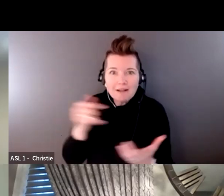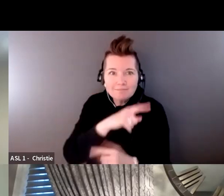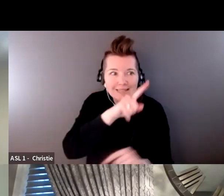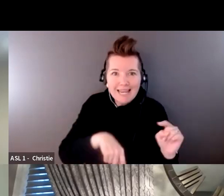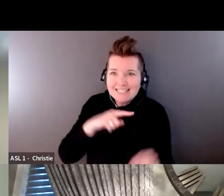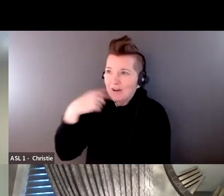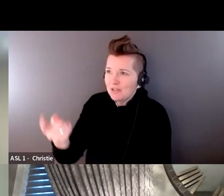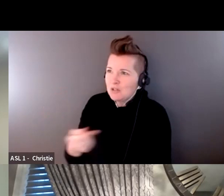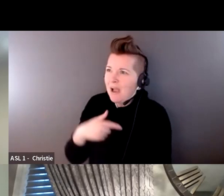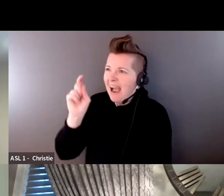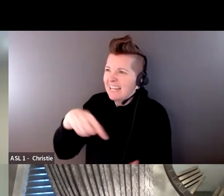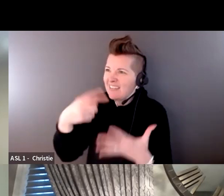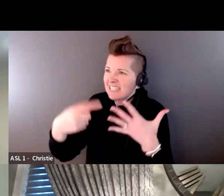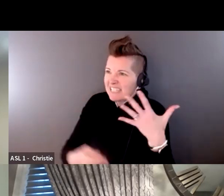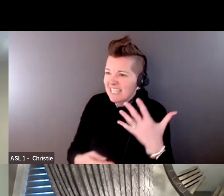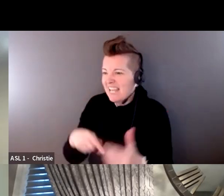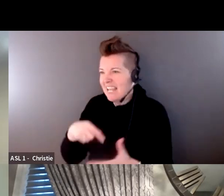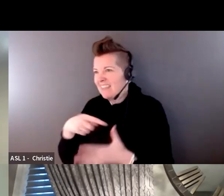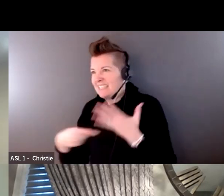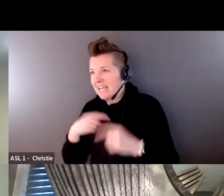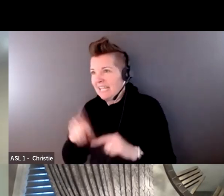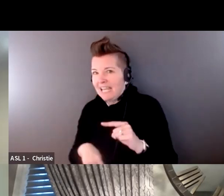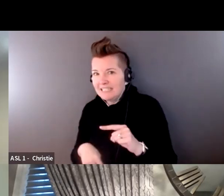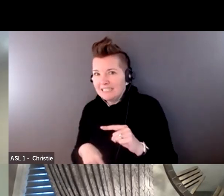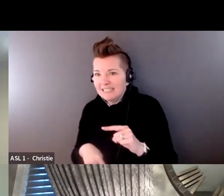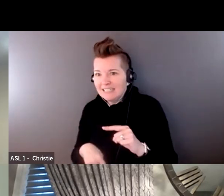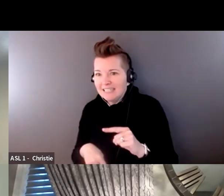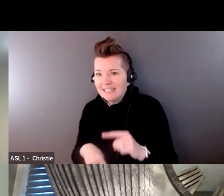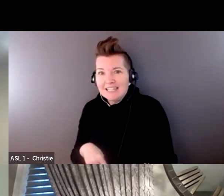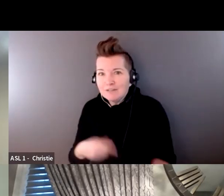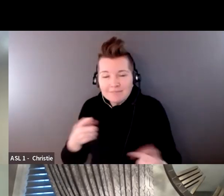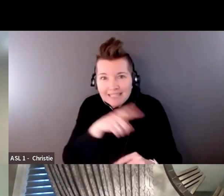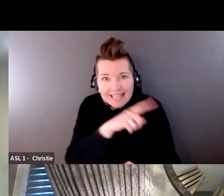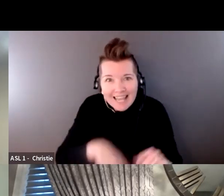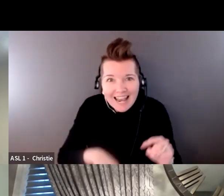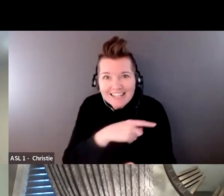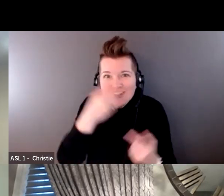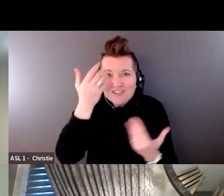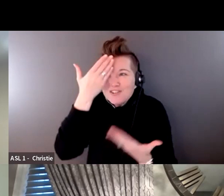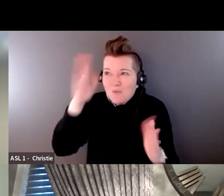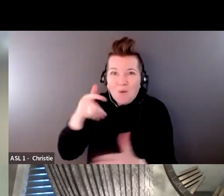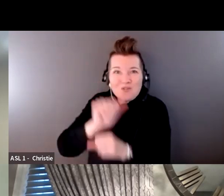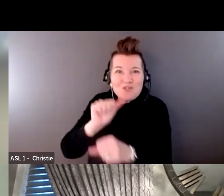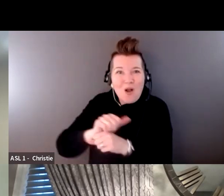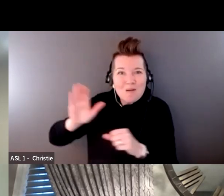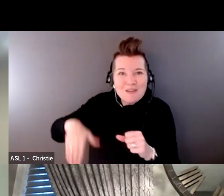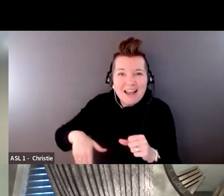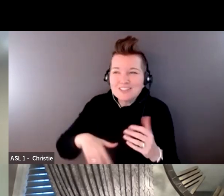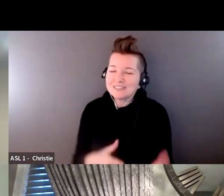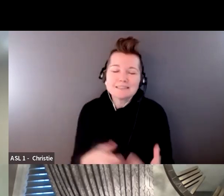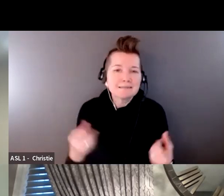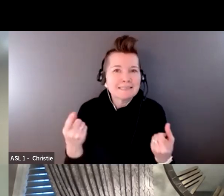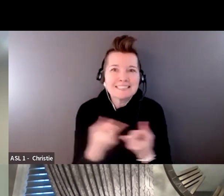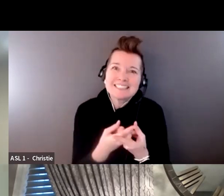you this part I can't. And therefore you break it down binary for me. They can't. So it's a catch-22